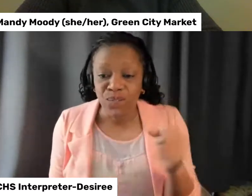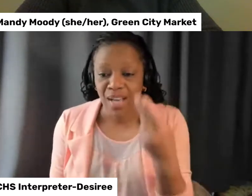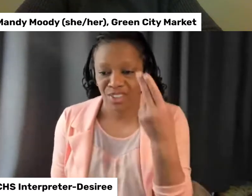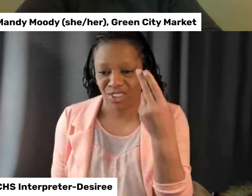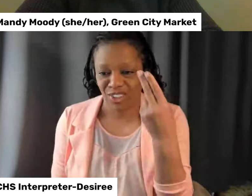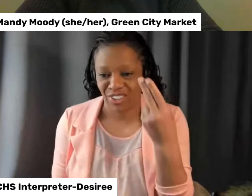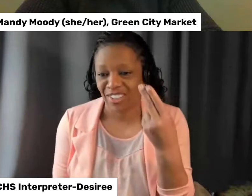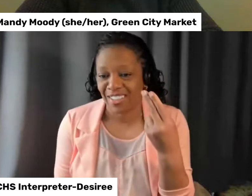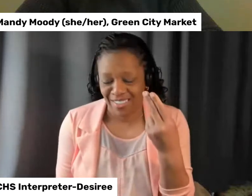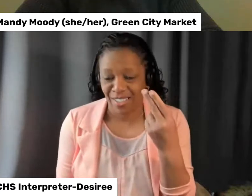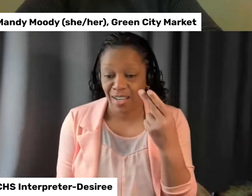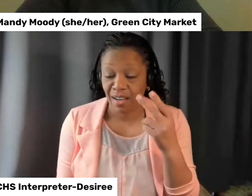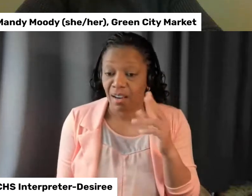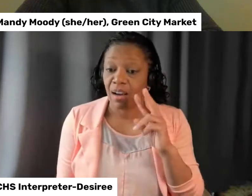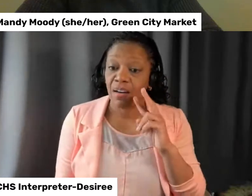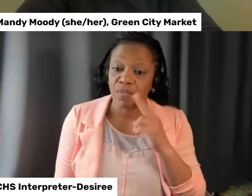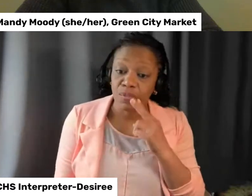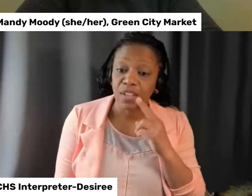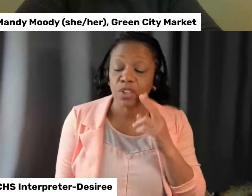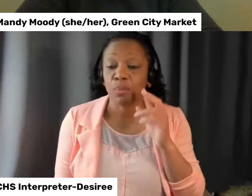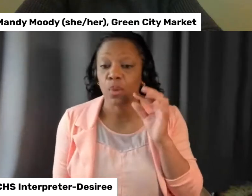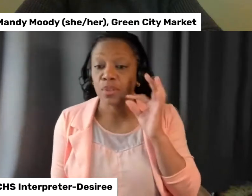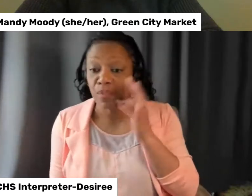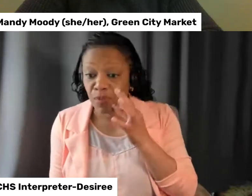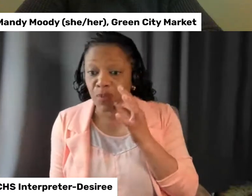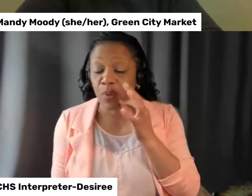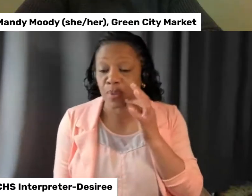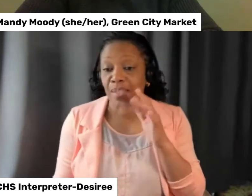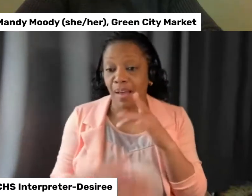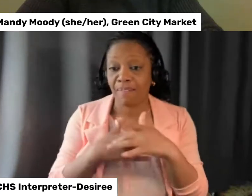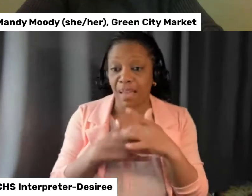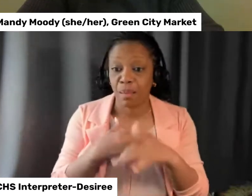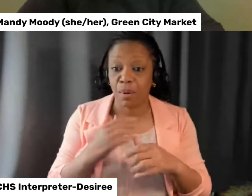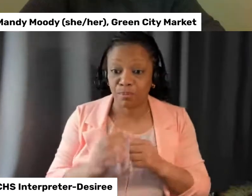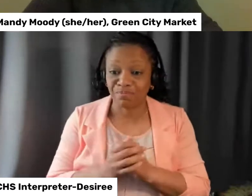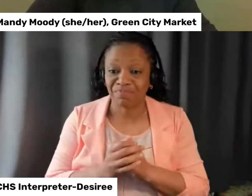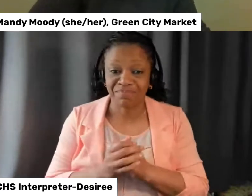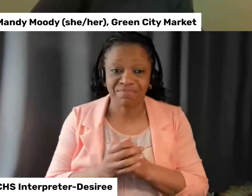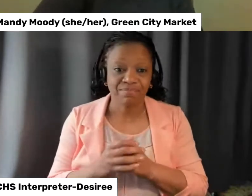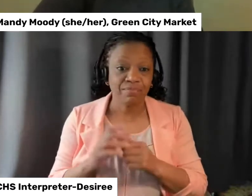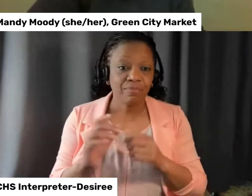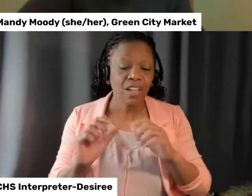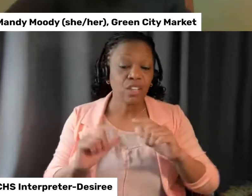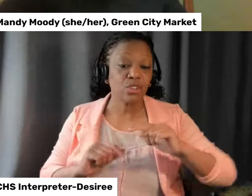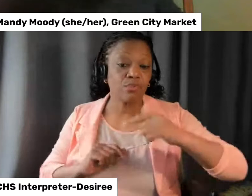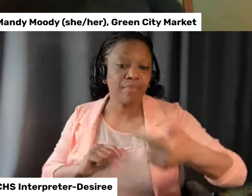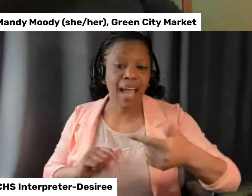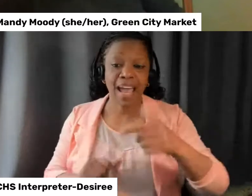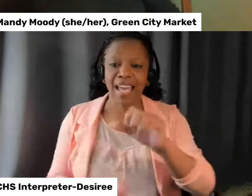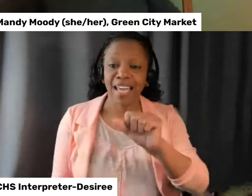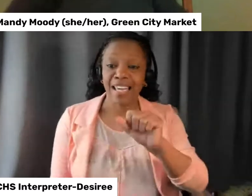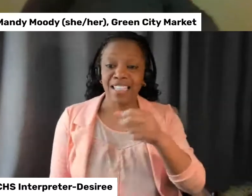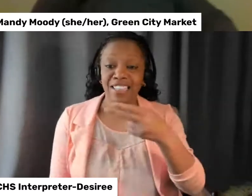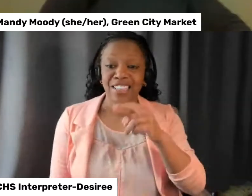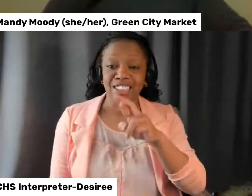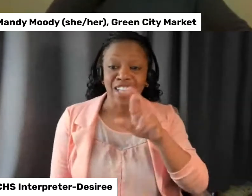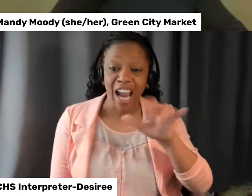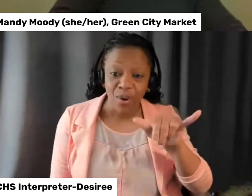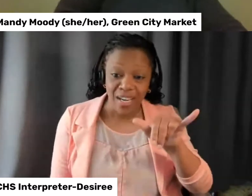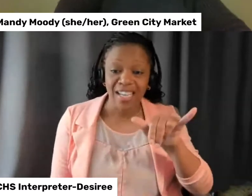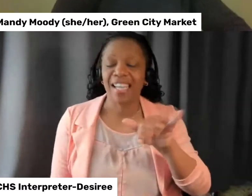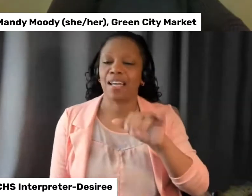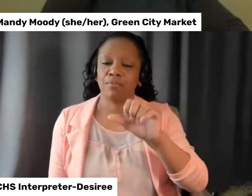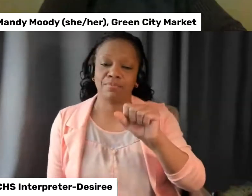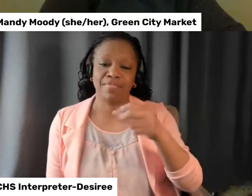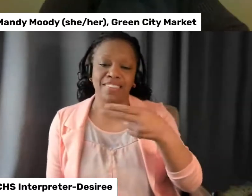be made available to them. I'm going to roll this on over to you, Miss Shari, and let you talk about your wonderful